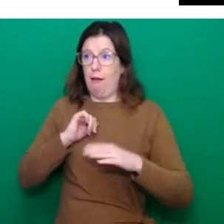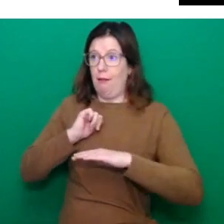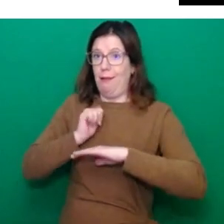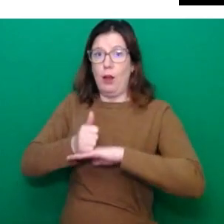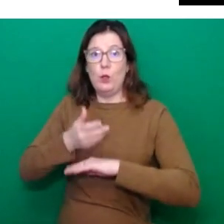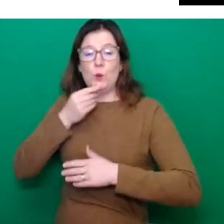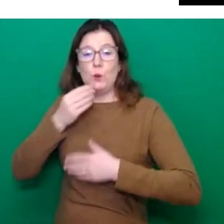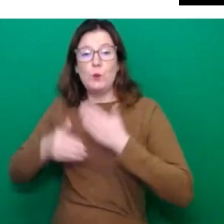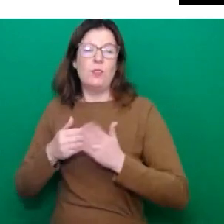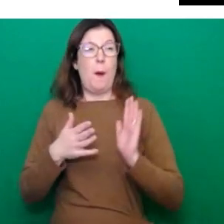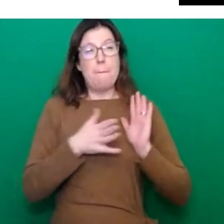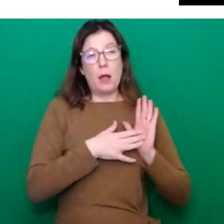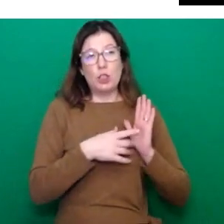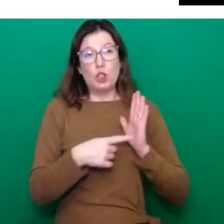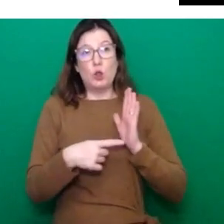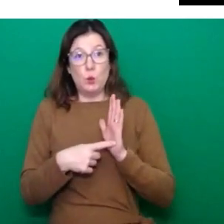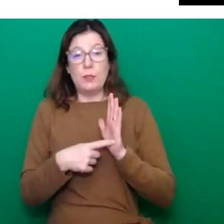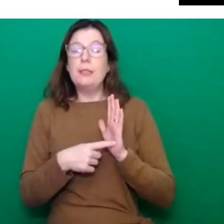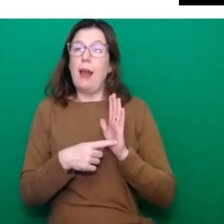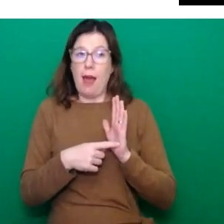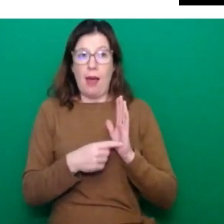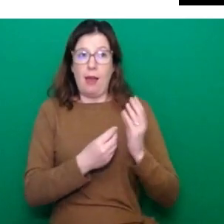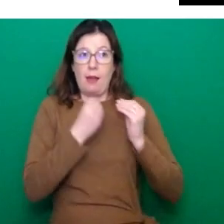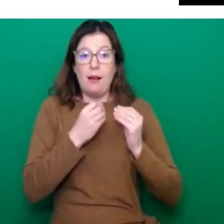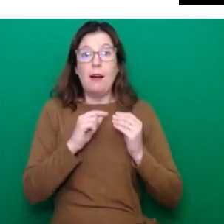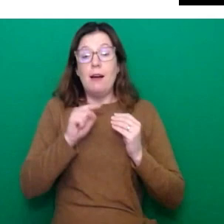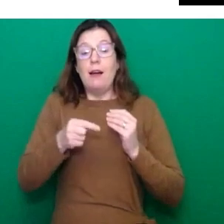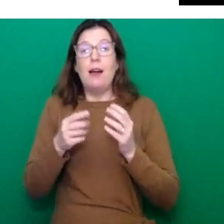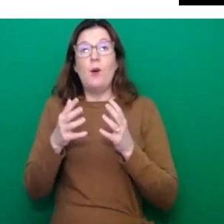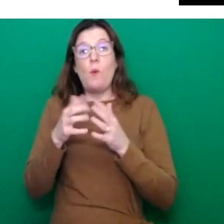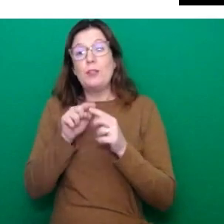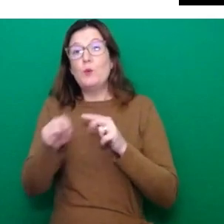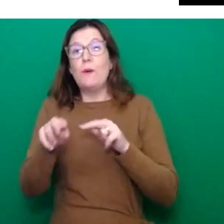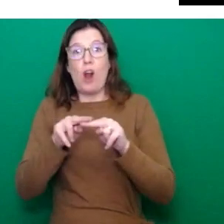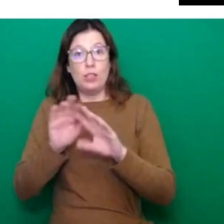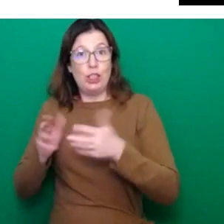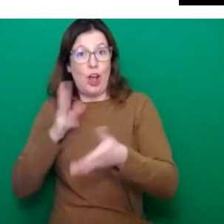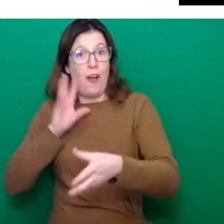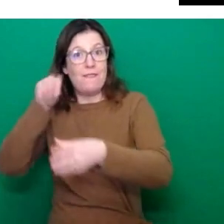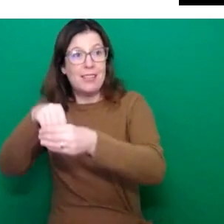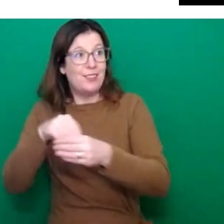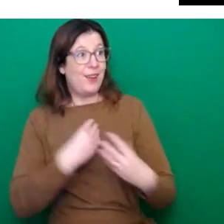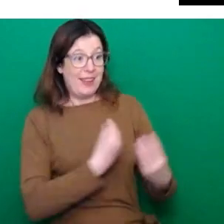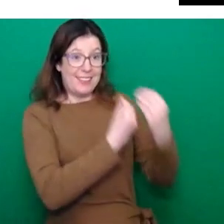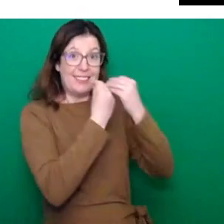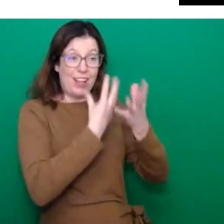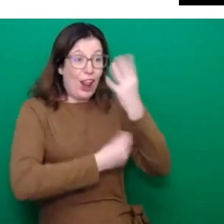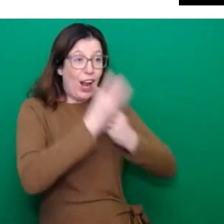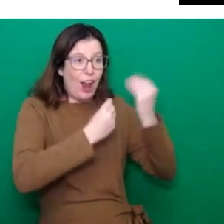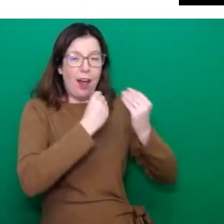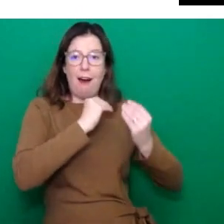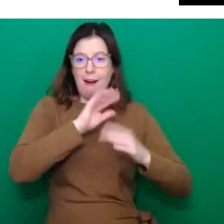we did that on the Monday, Tuesday, and then in the next 3 days we're in service, so we can somewhat implement what we have been learning, and kind